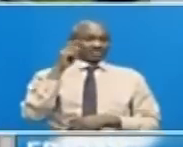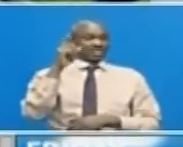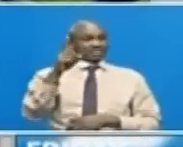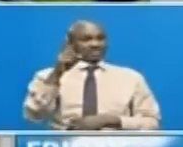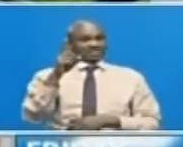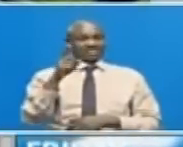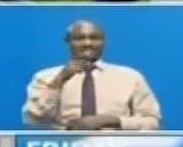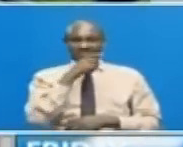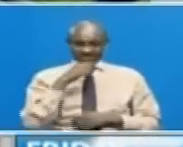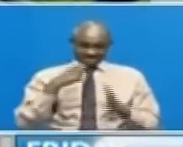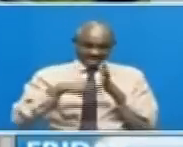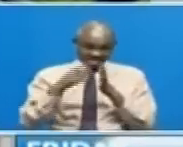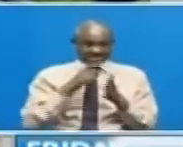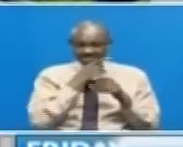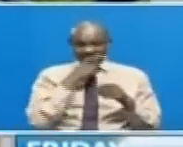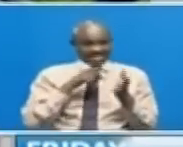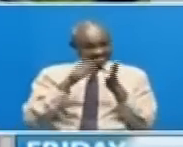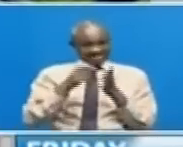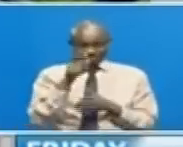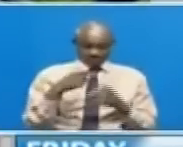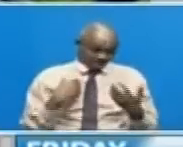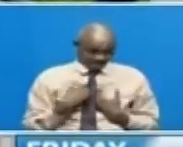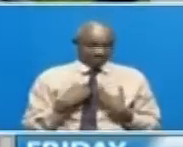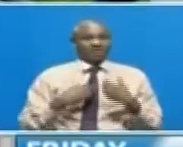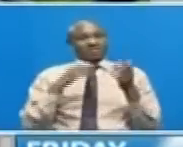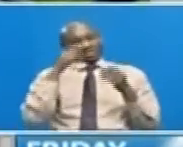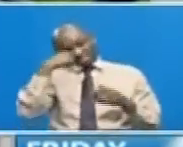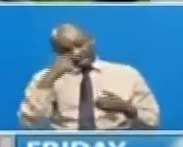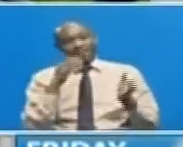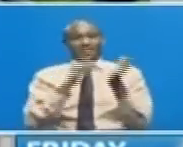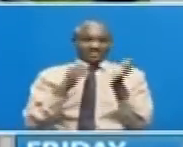will tee off at 7:45. Thika, Machakos and Sigwana will also host the tournaments.